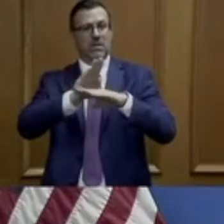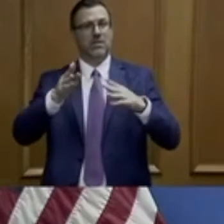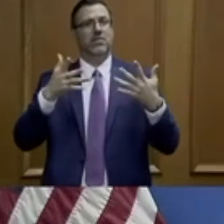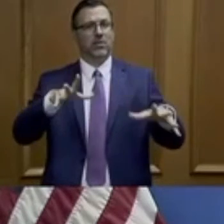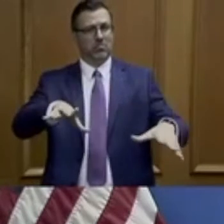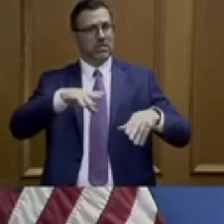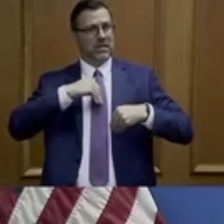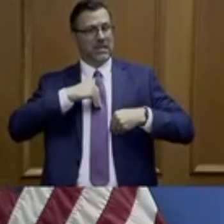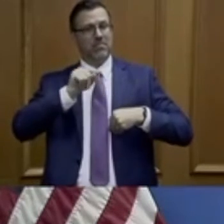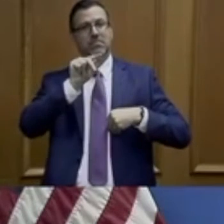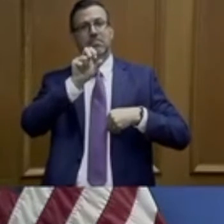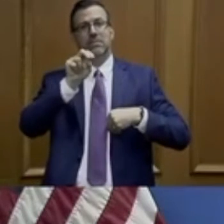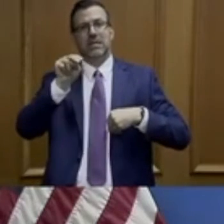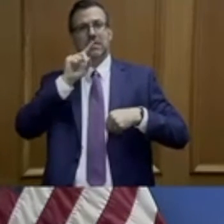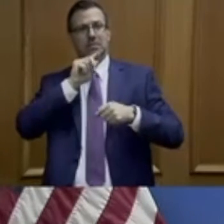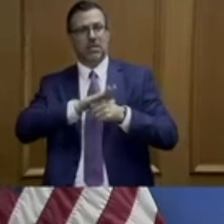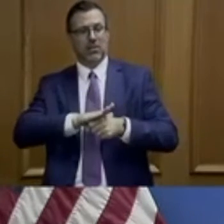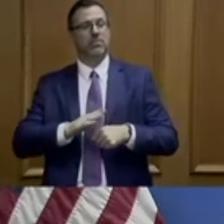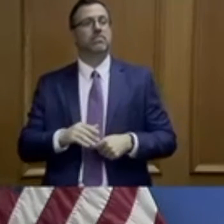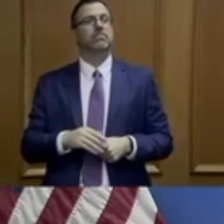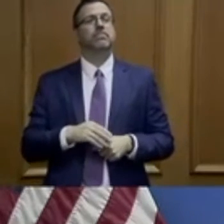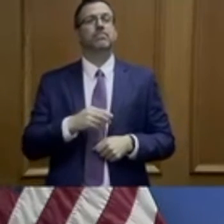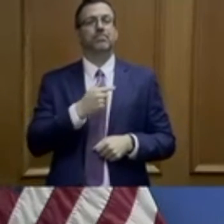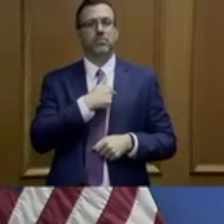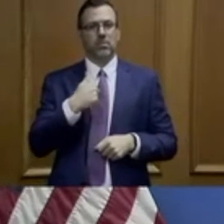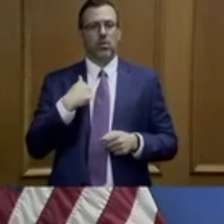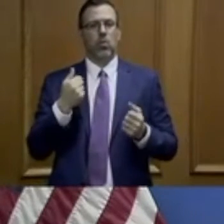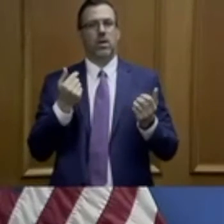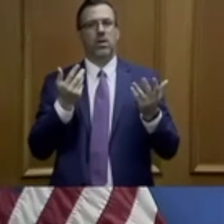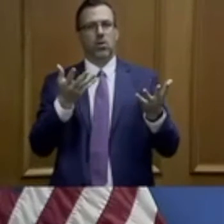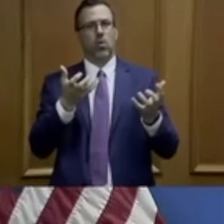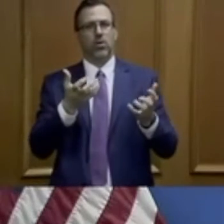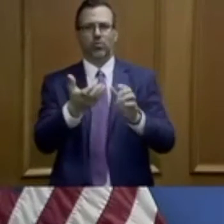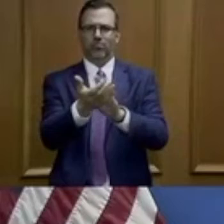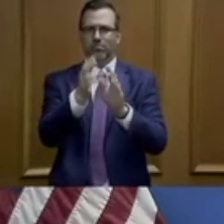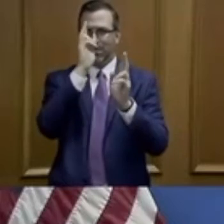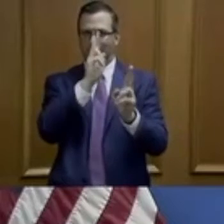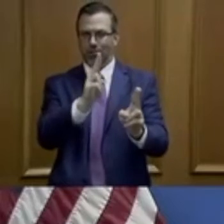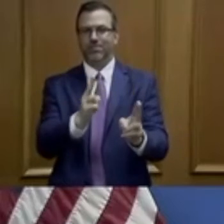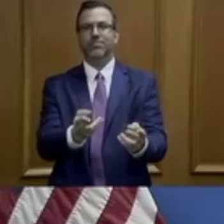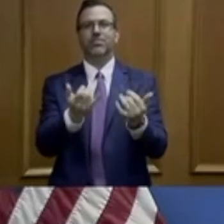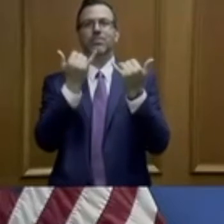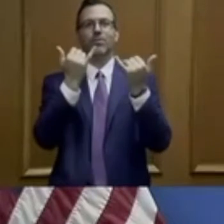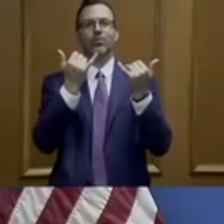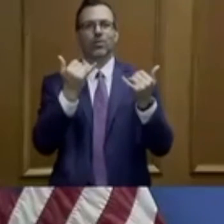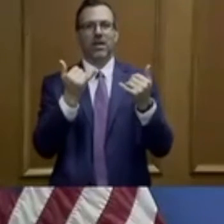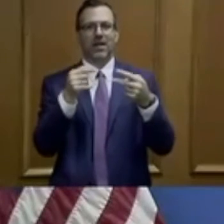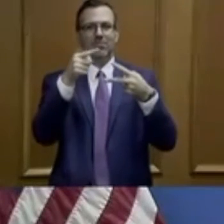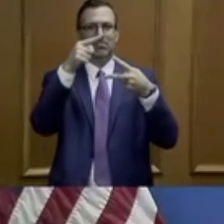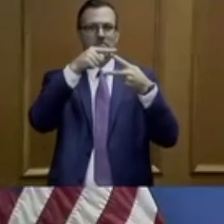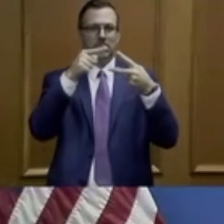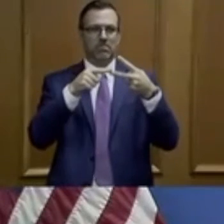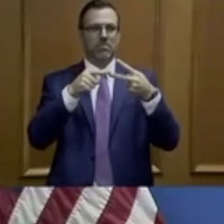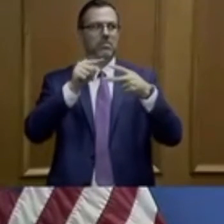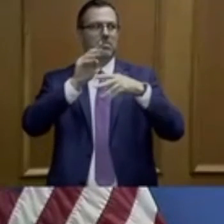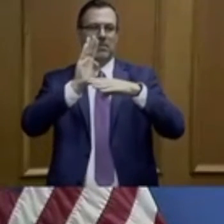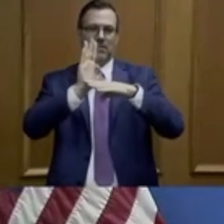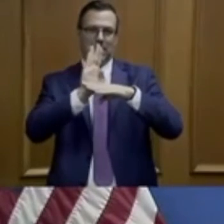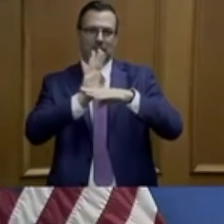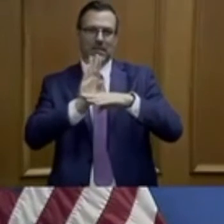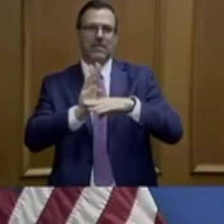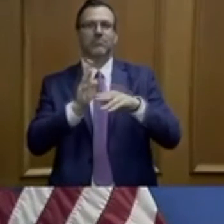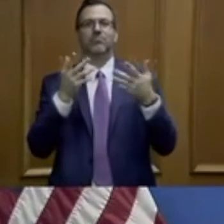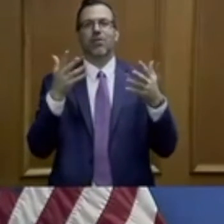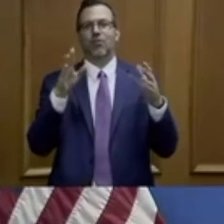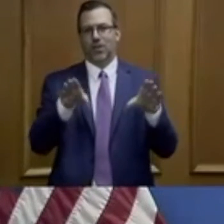by their customers and by their employees, we want to call them out. Today we're shouting out a couple of businesses that have